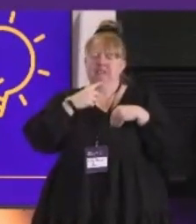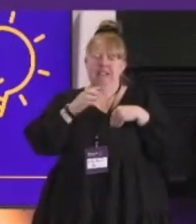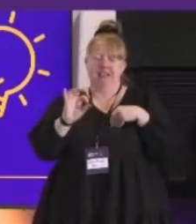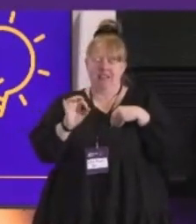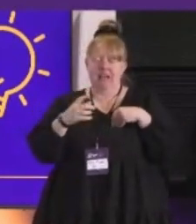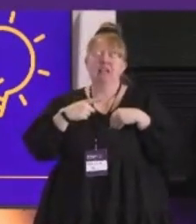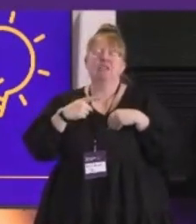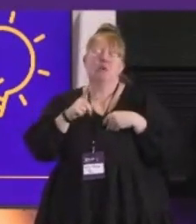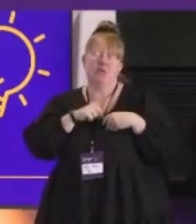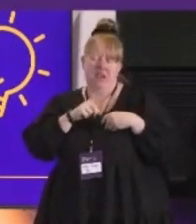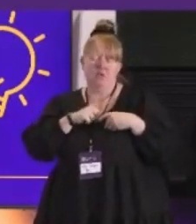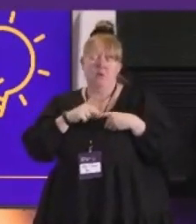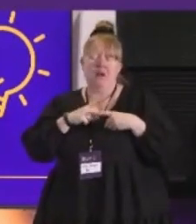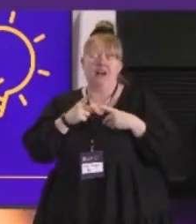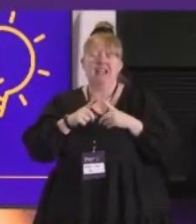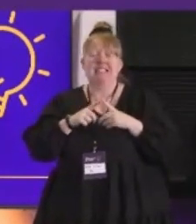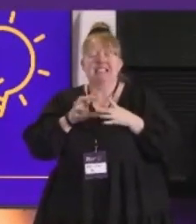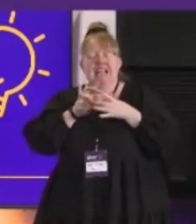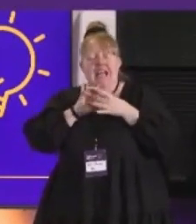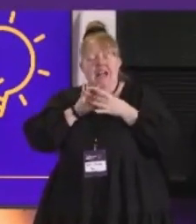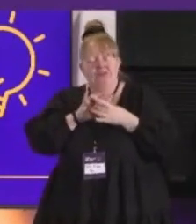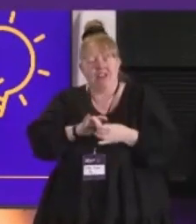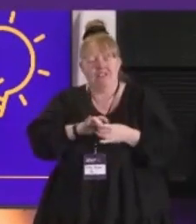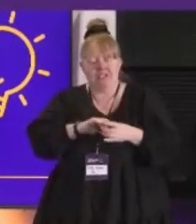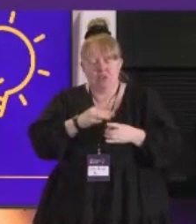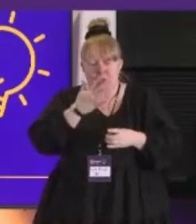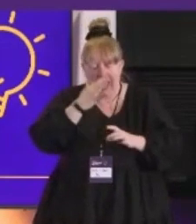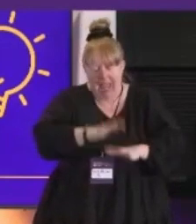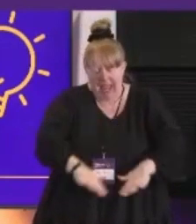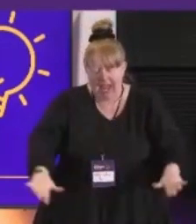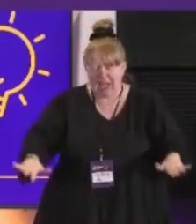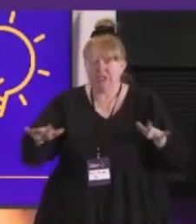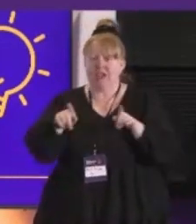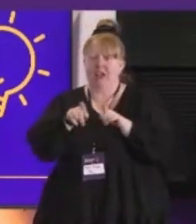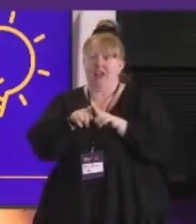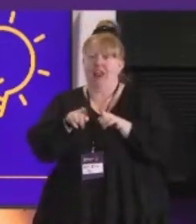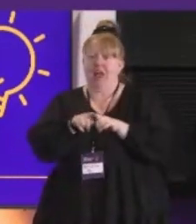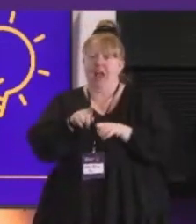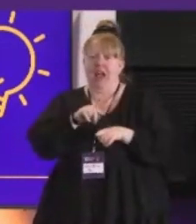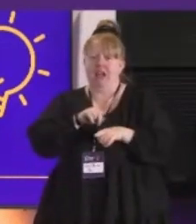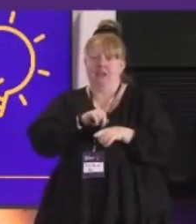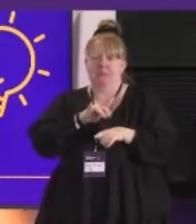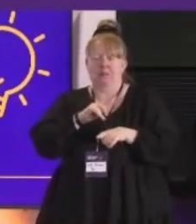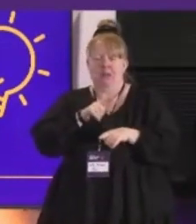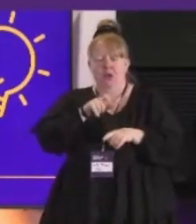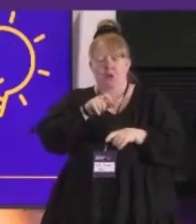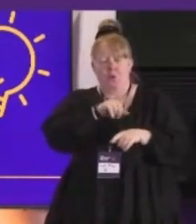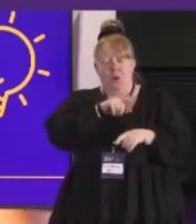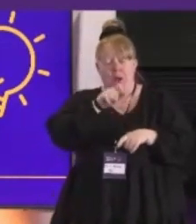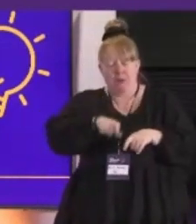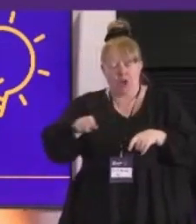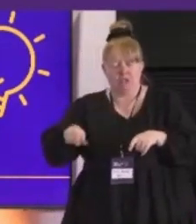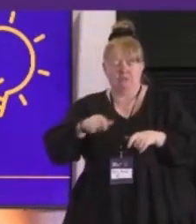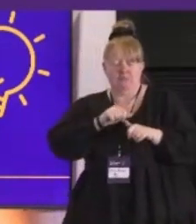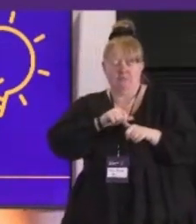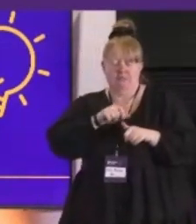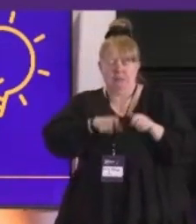that we're talking about. So we have discussions on why do some people prefer language first, person first, or